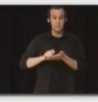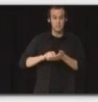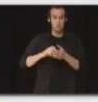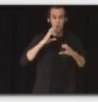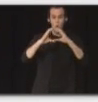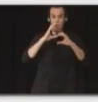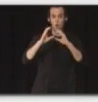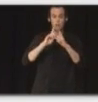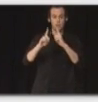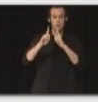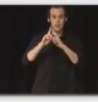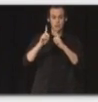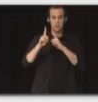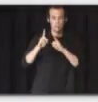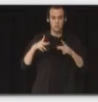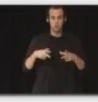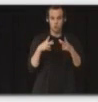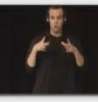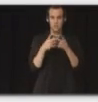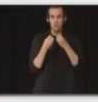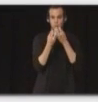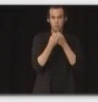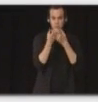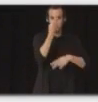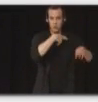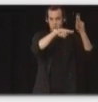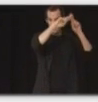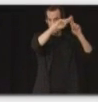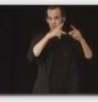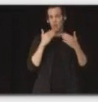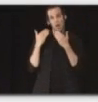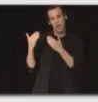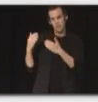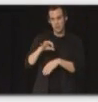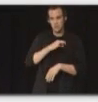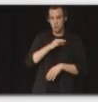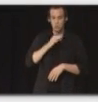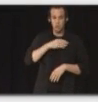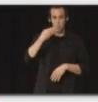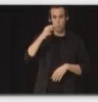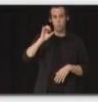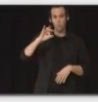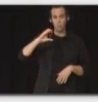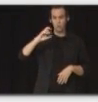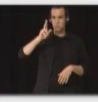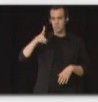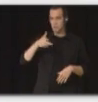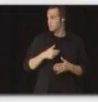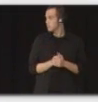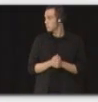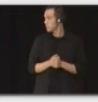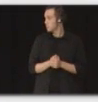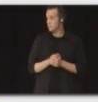the Secretary for Telecommunications and Information Society of the Catalan government, Jordi Bosch. Thank you very much for being here